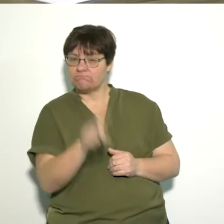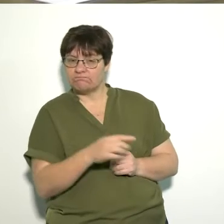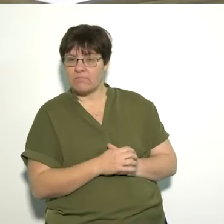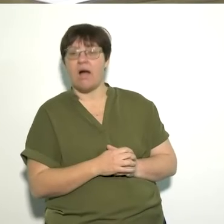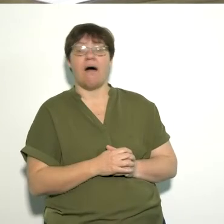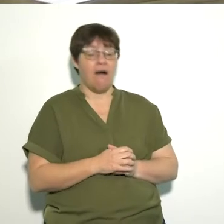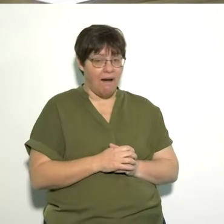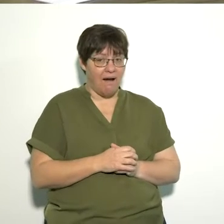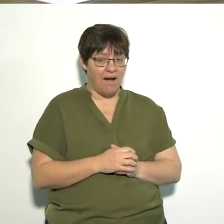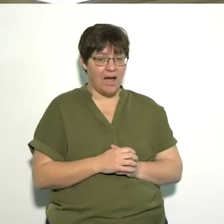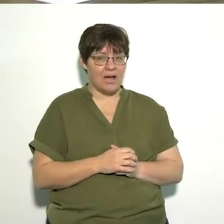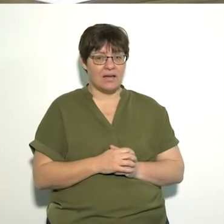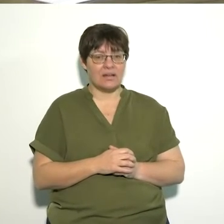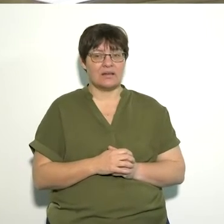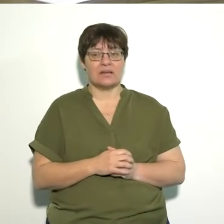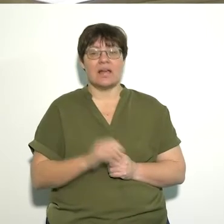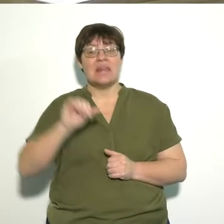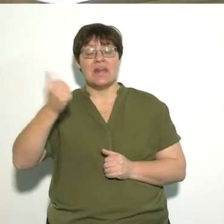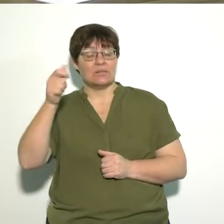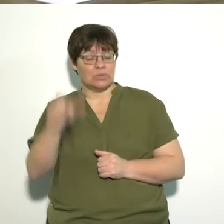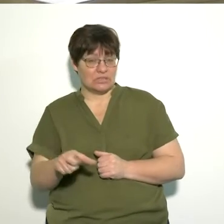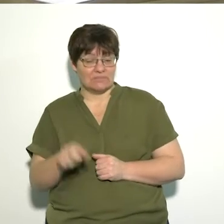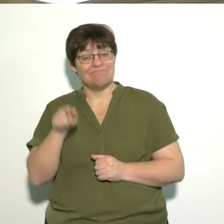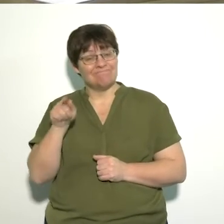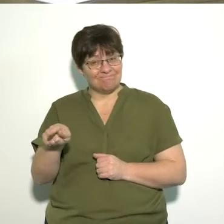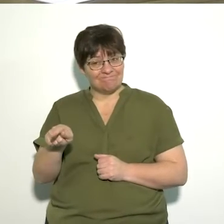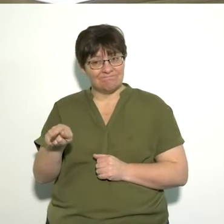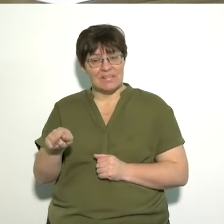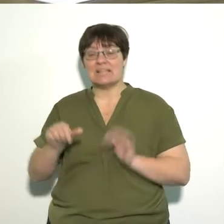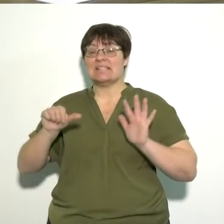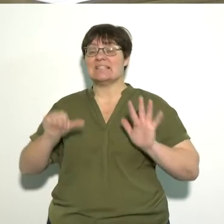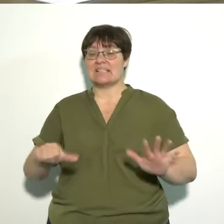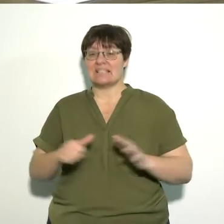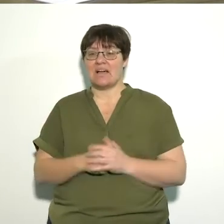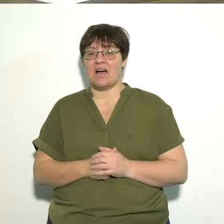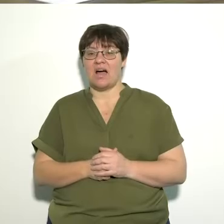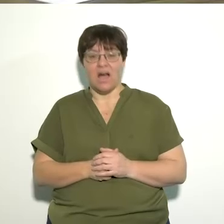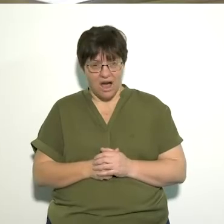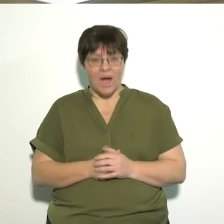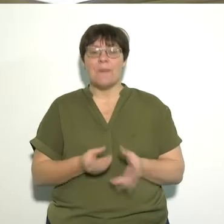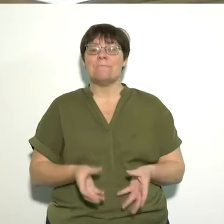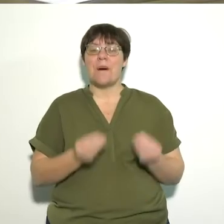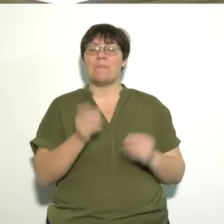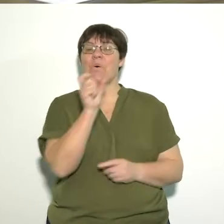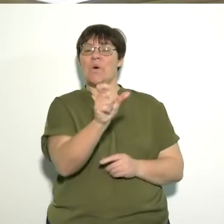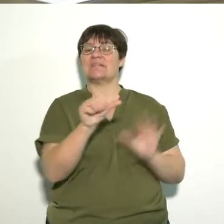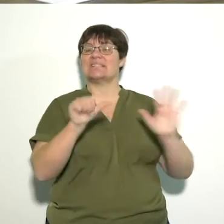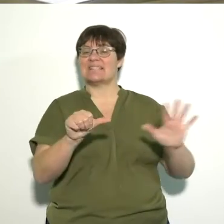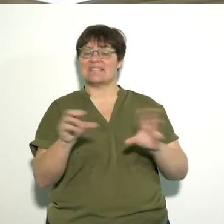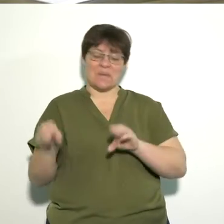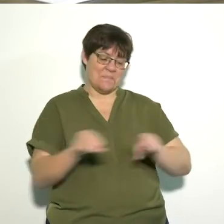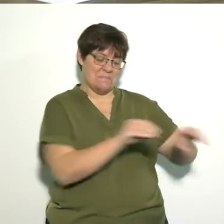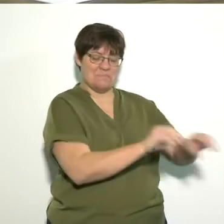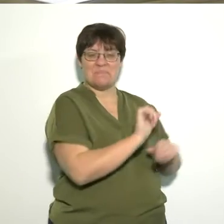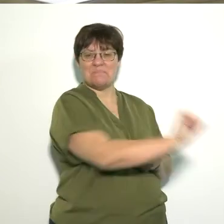check, then it's the next person's turn. They turned over a 6, and they got a 6. So that's a matching